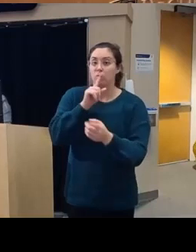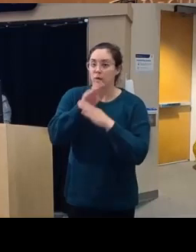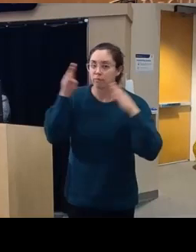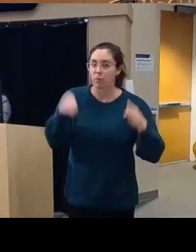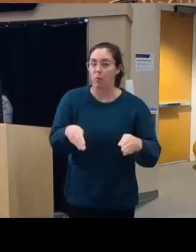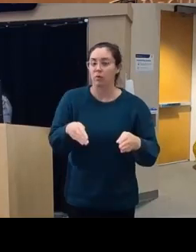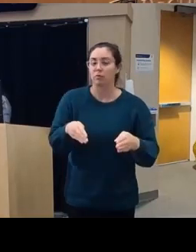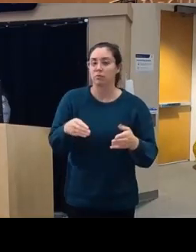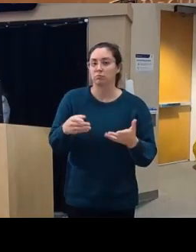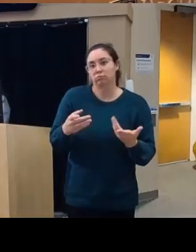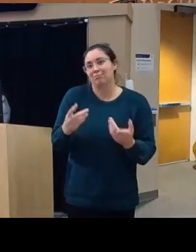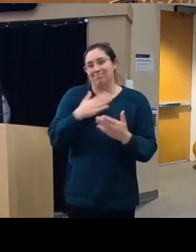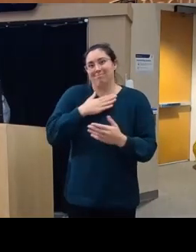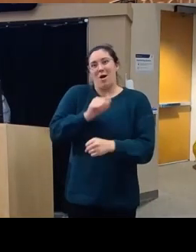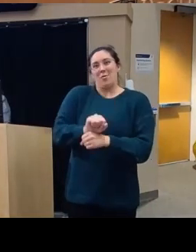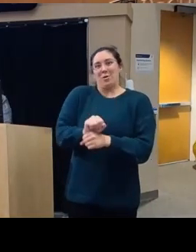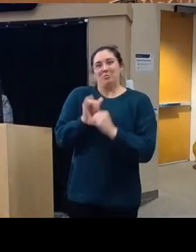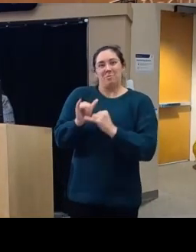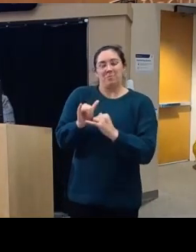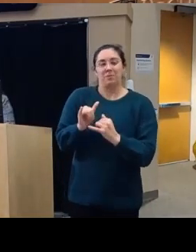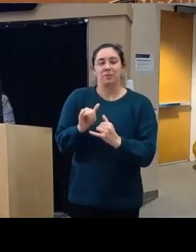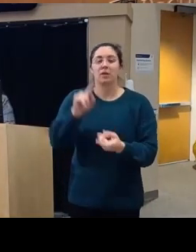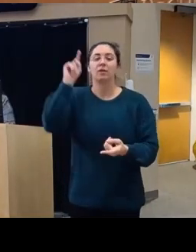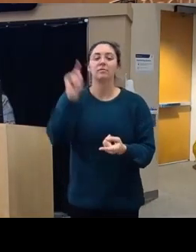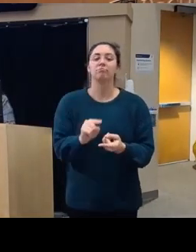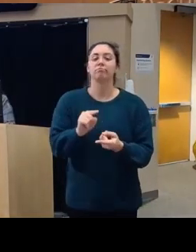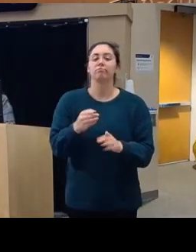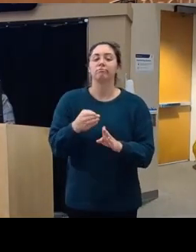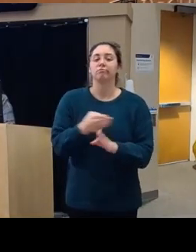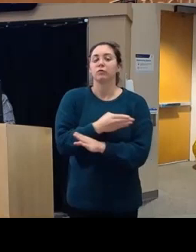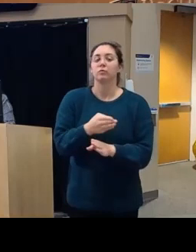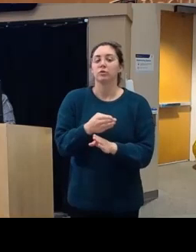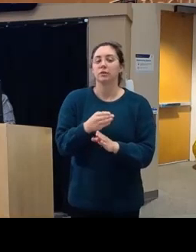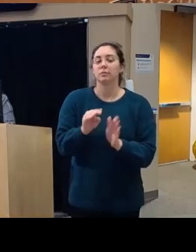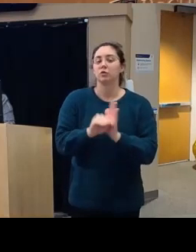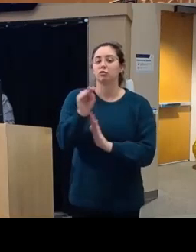focusing on what I've been doing, working on reducing premature mortality